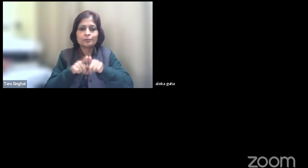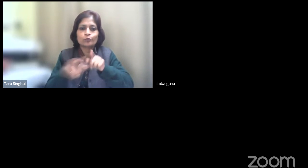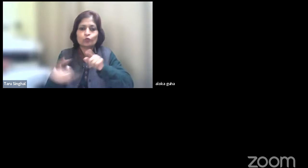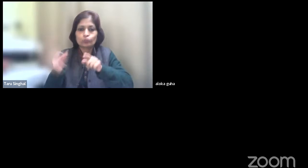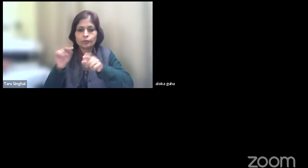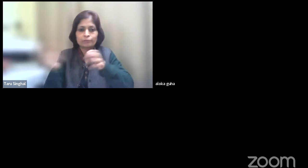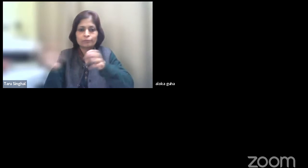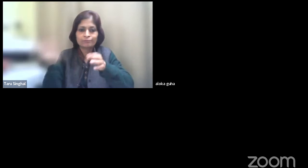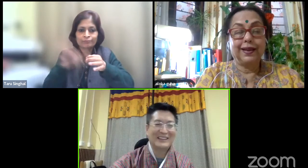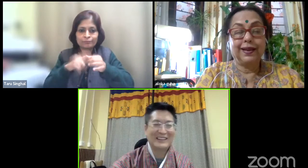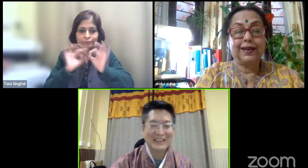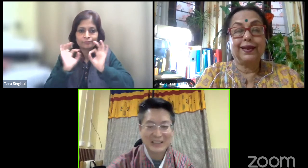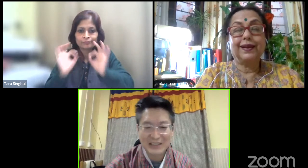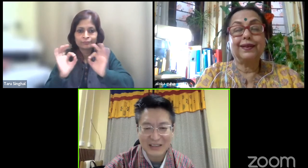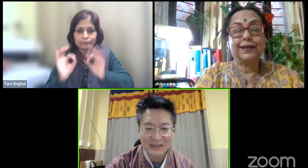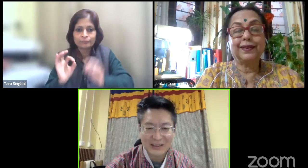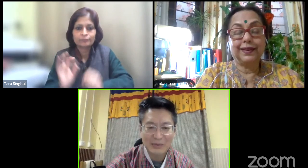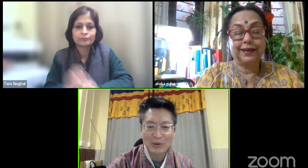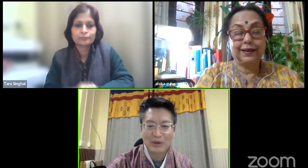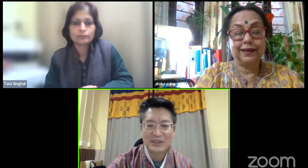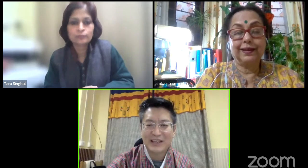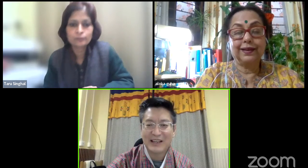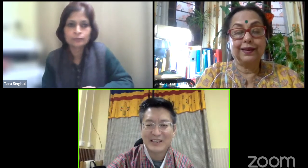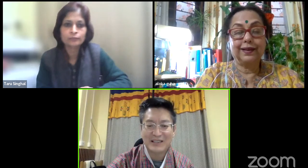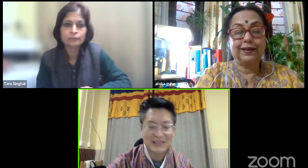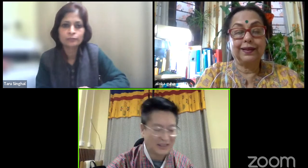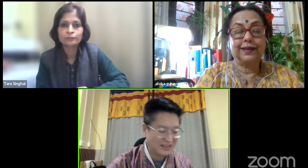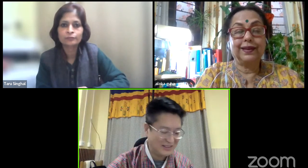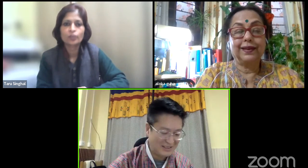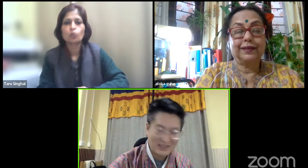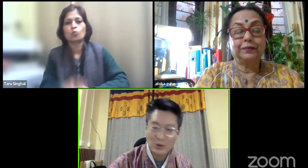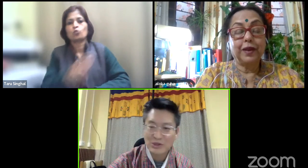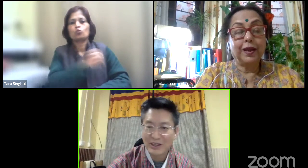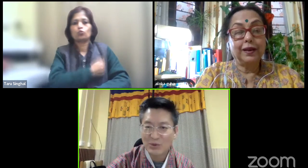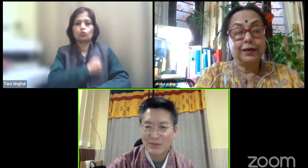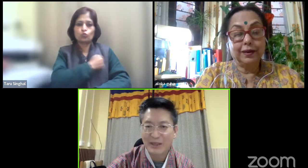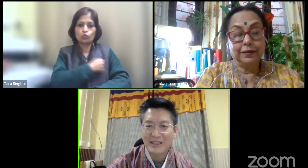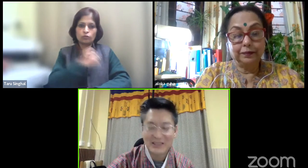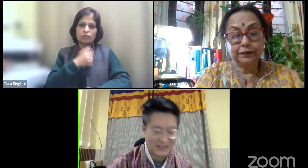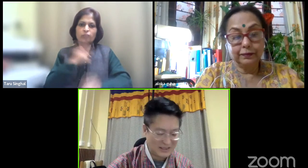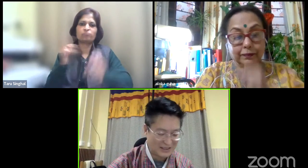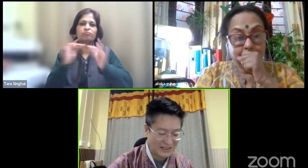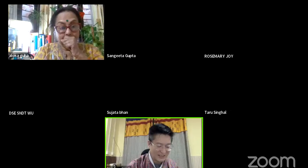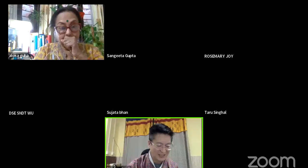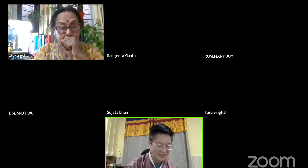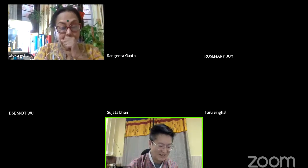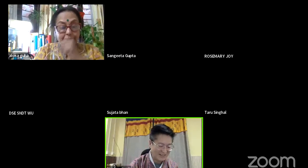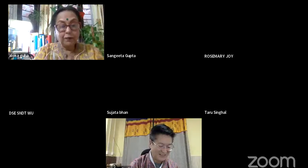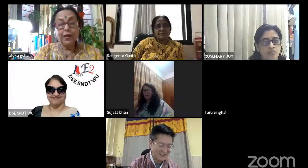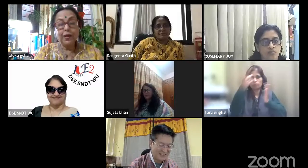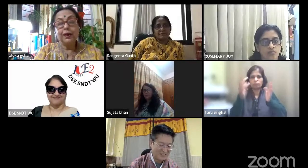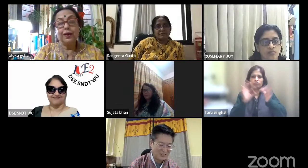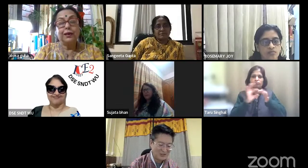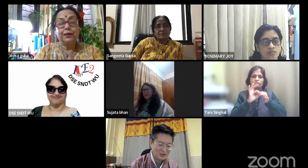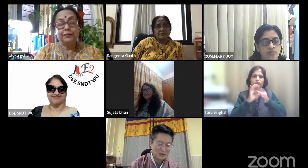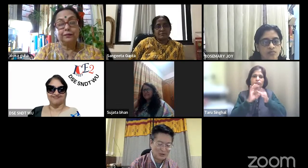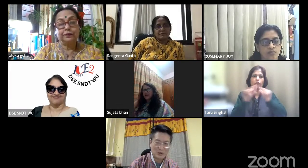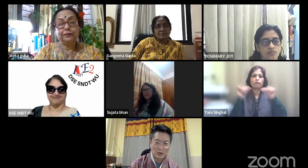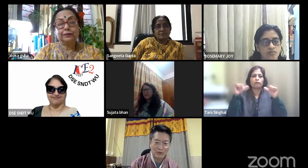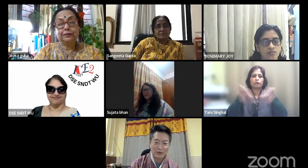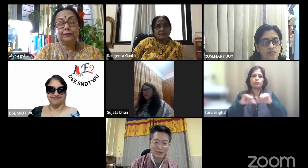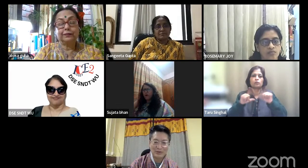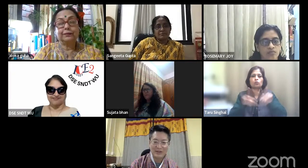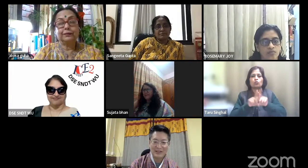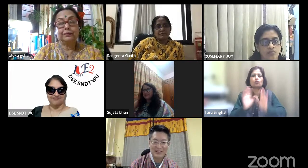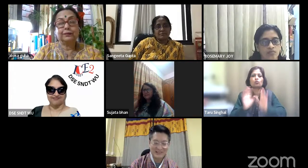sir is there. Dr. I'm Dorji. sorry, I just somehow got disconnected. Looks like it was my internet connection. No problem. You missed